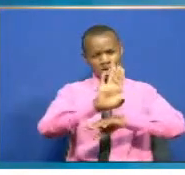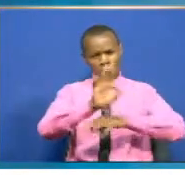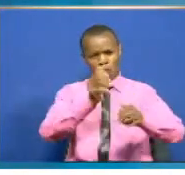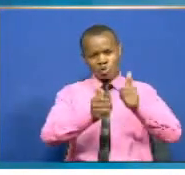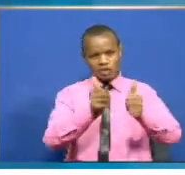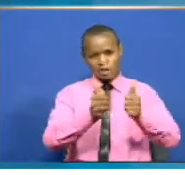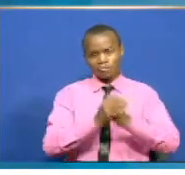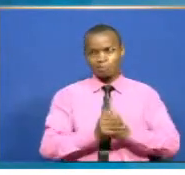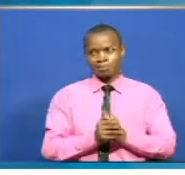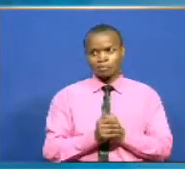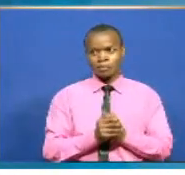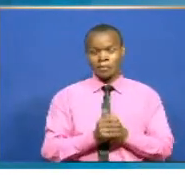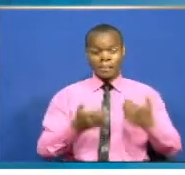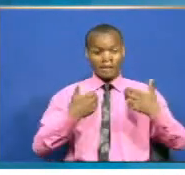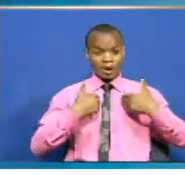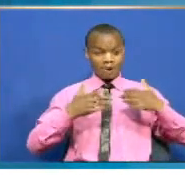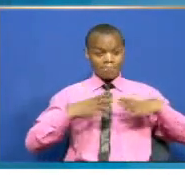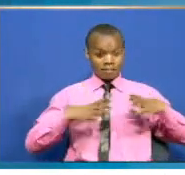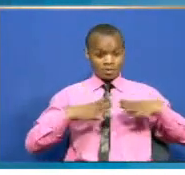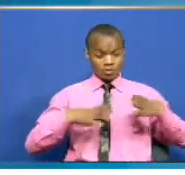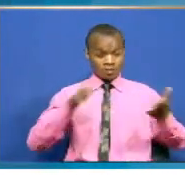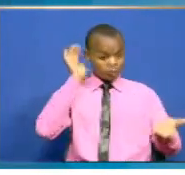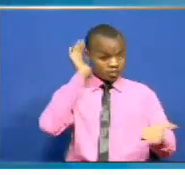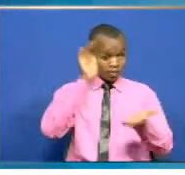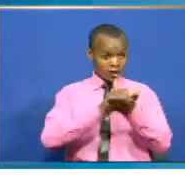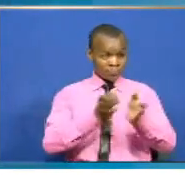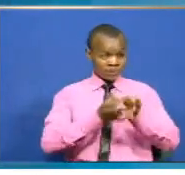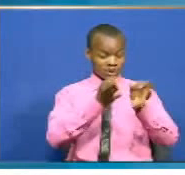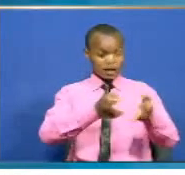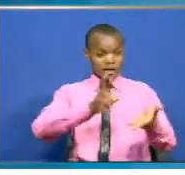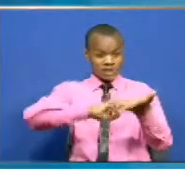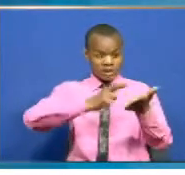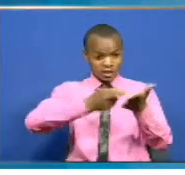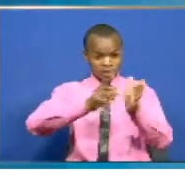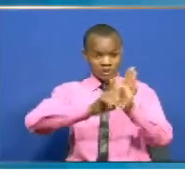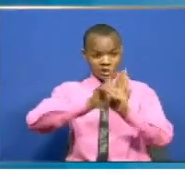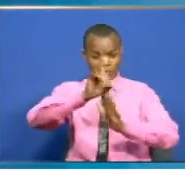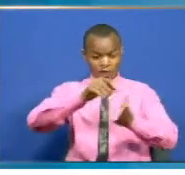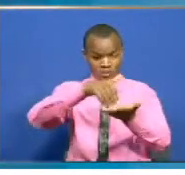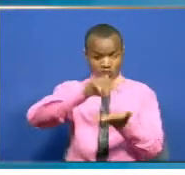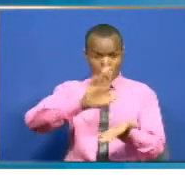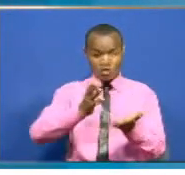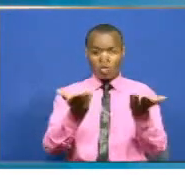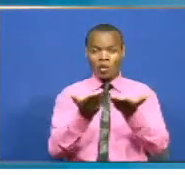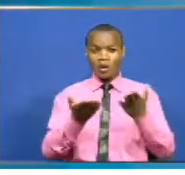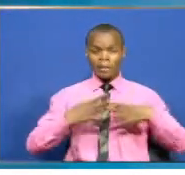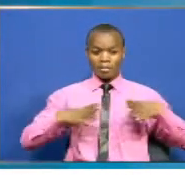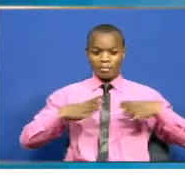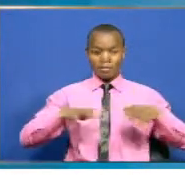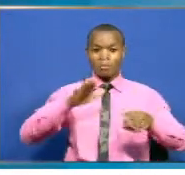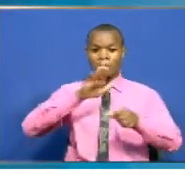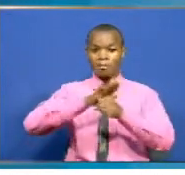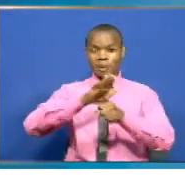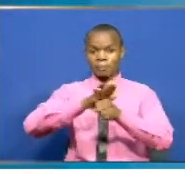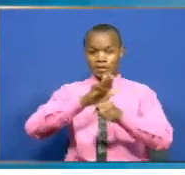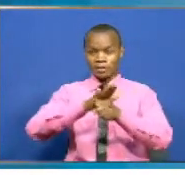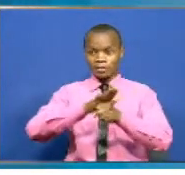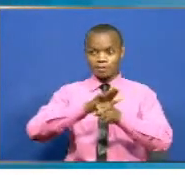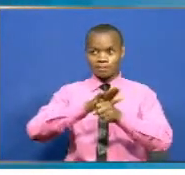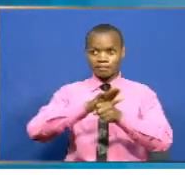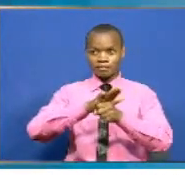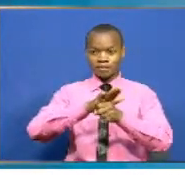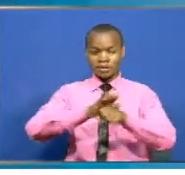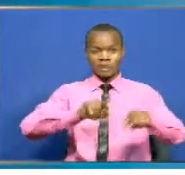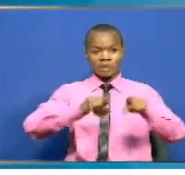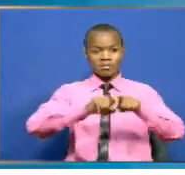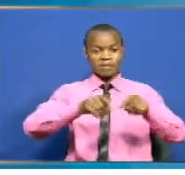who believe, let's take resources to where we have people who are going to be in need of this particular, you know, these investments